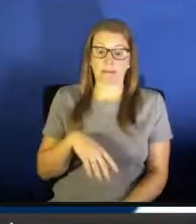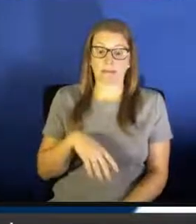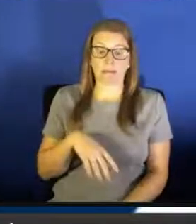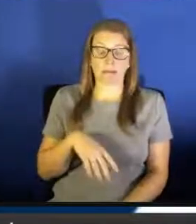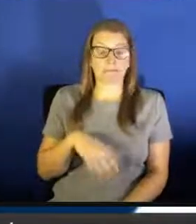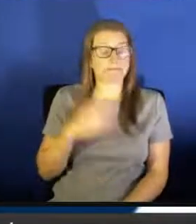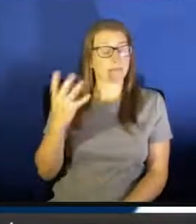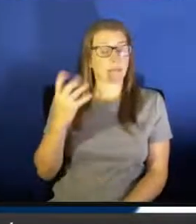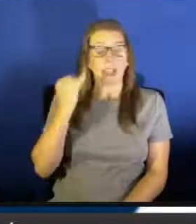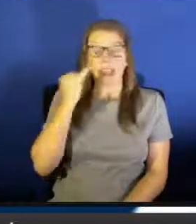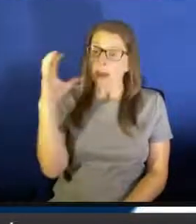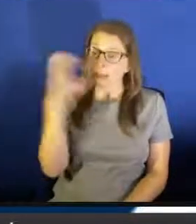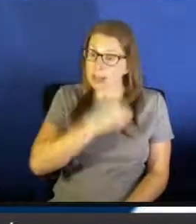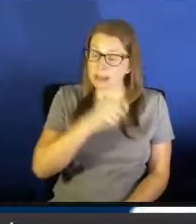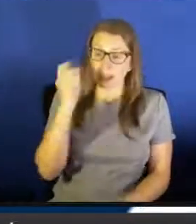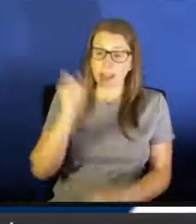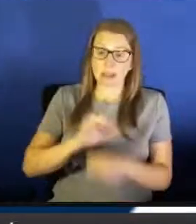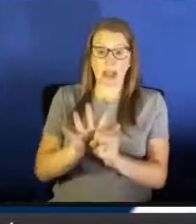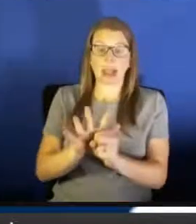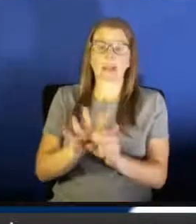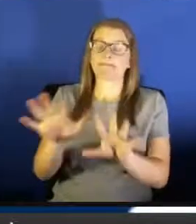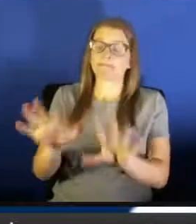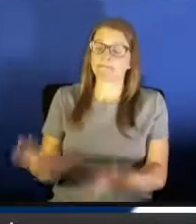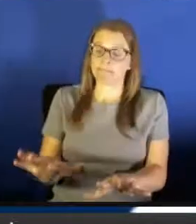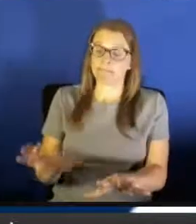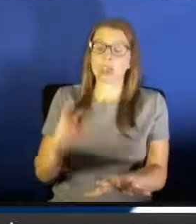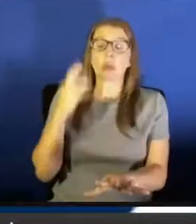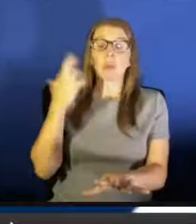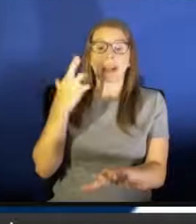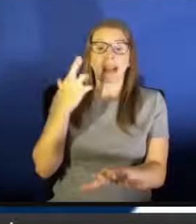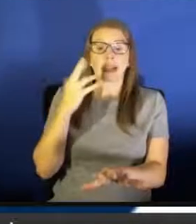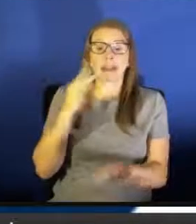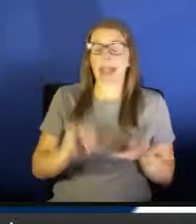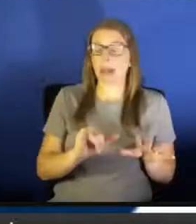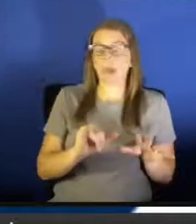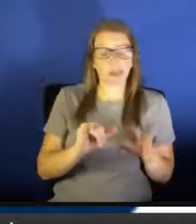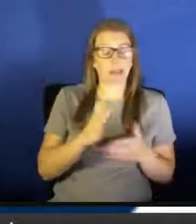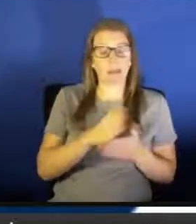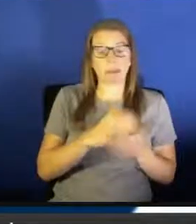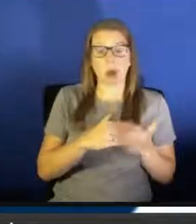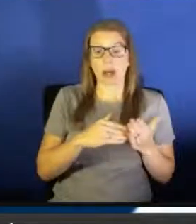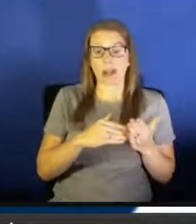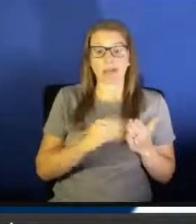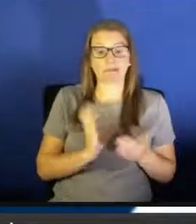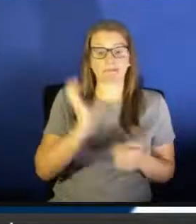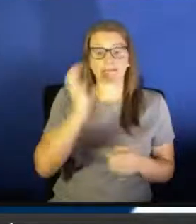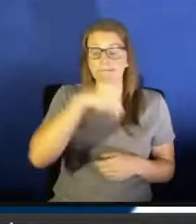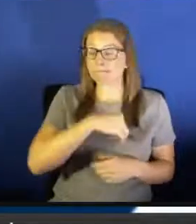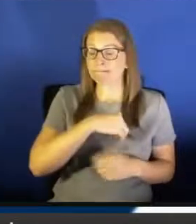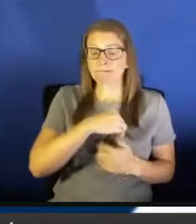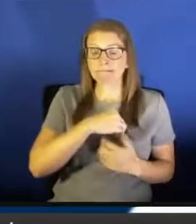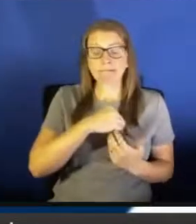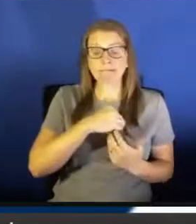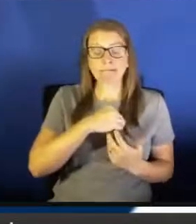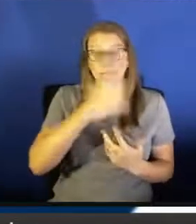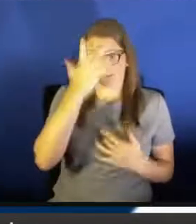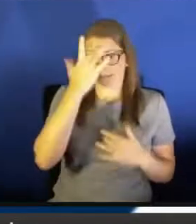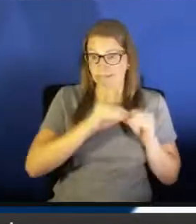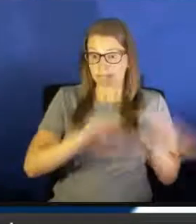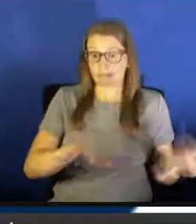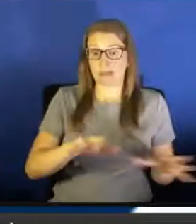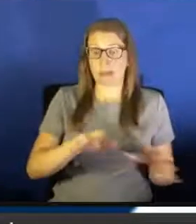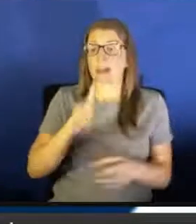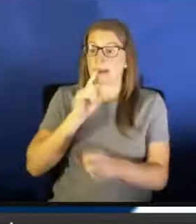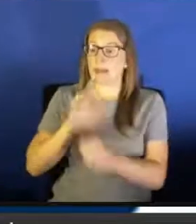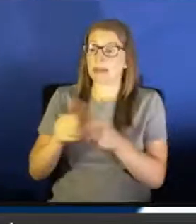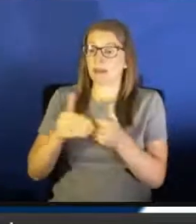was missed because of the pandemic, just realize that was part of a bizarre time in our history and commit to it going forward, and